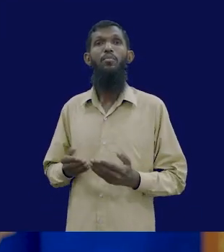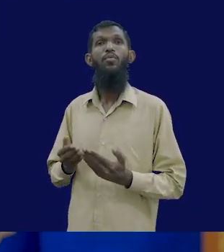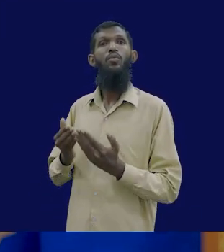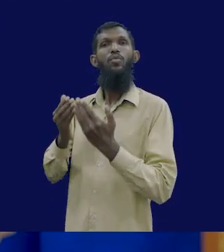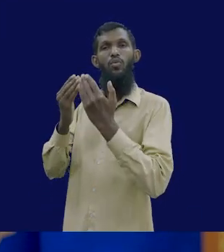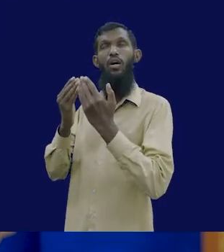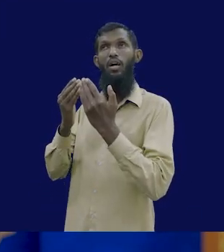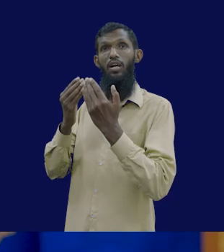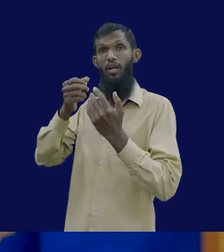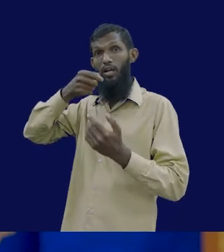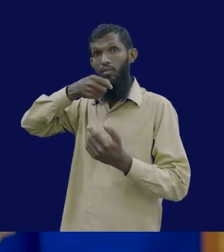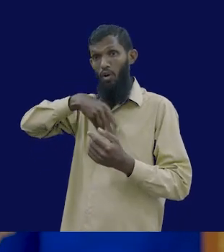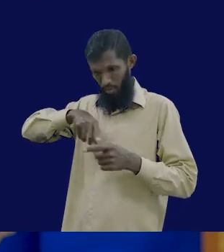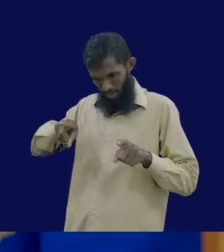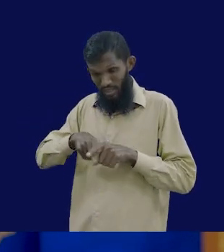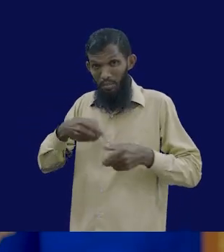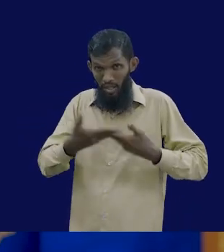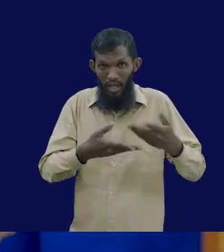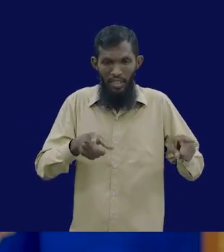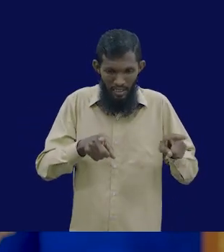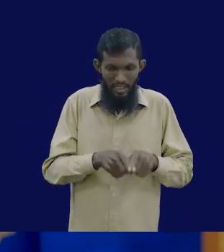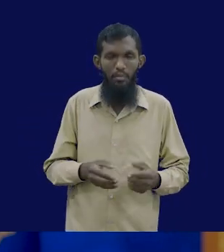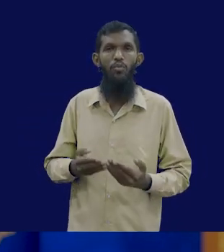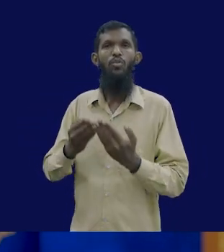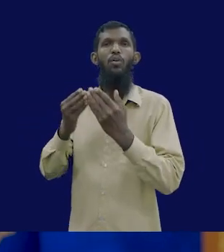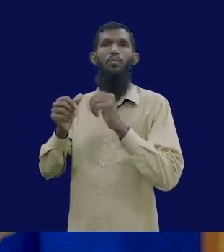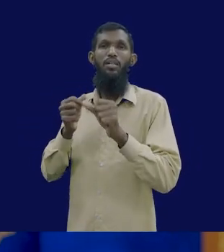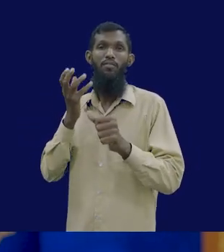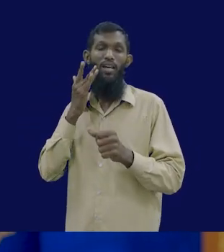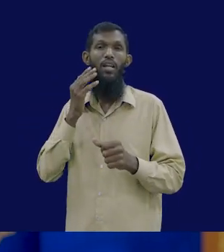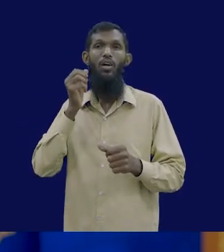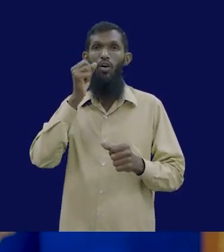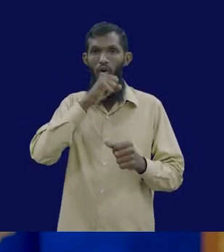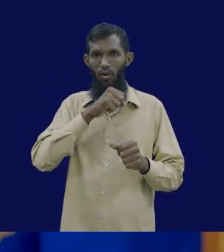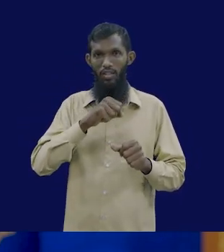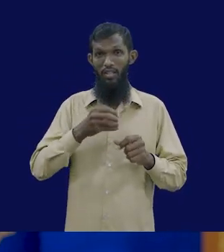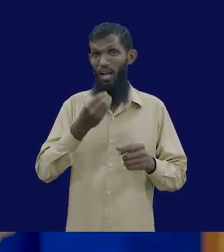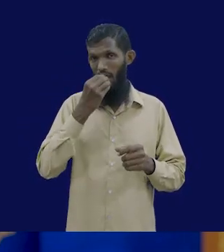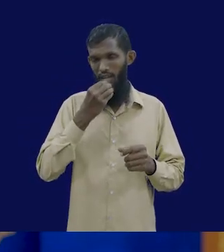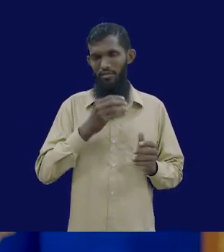recite the dua that Rasulullah sallallahu alaihi wasallam has taught us.